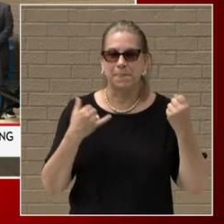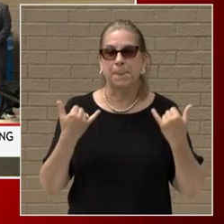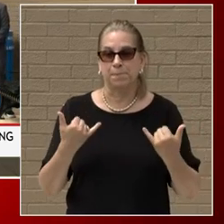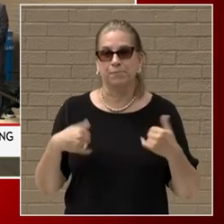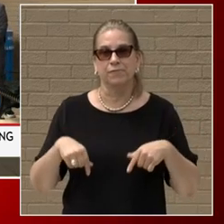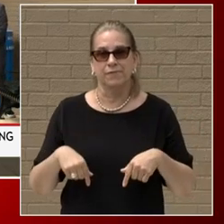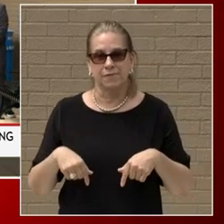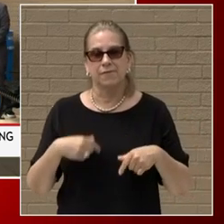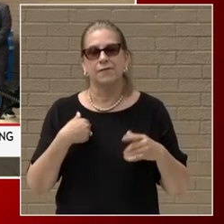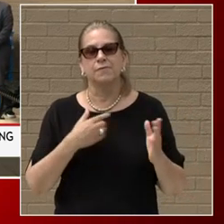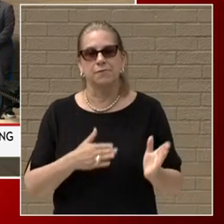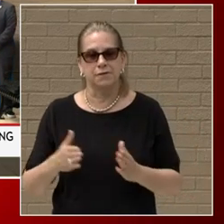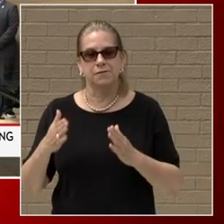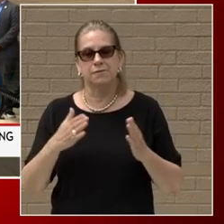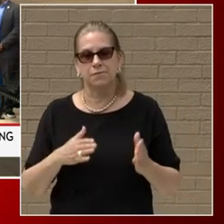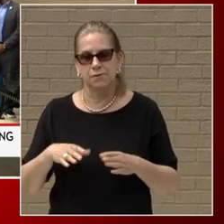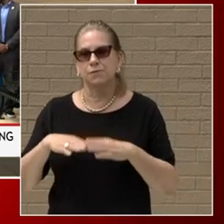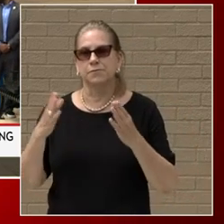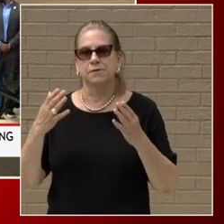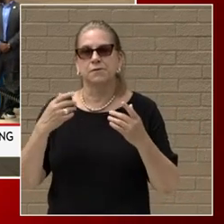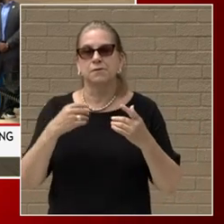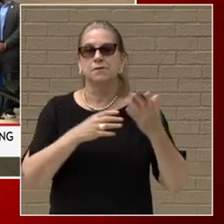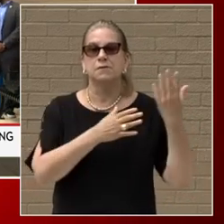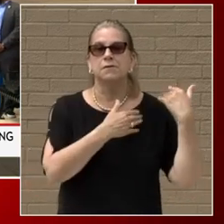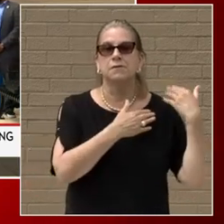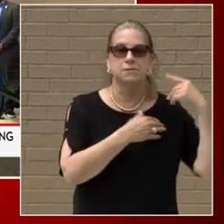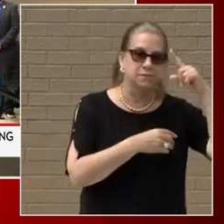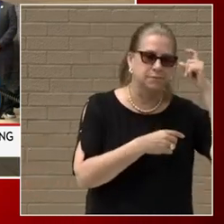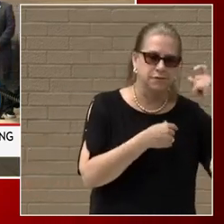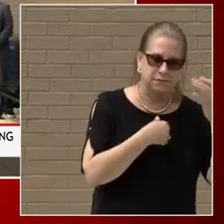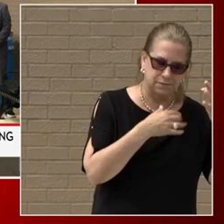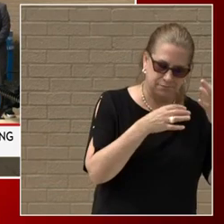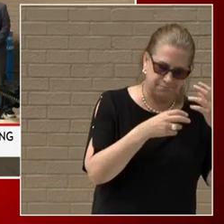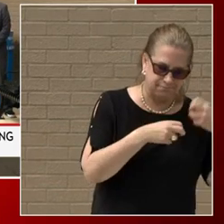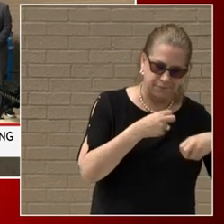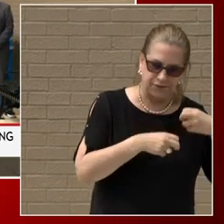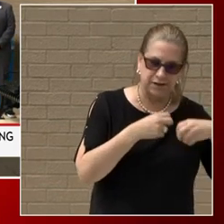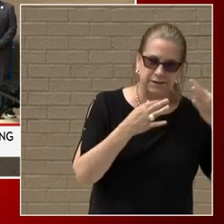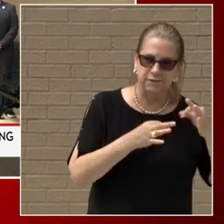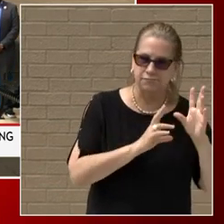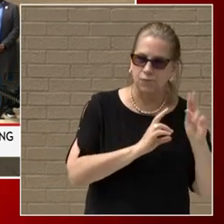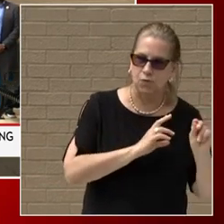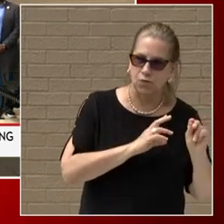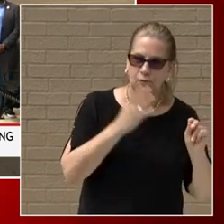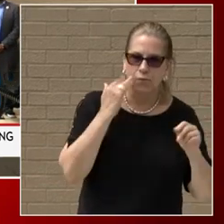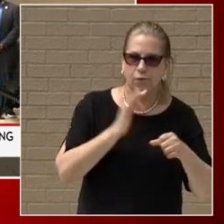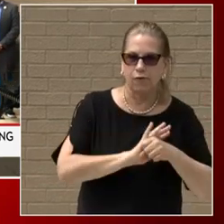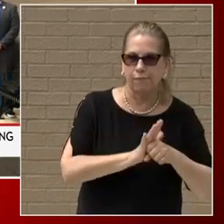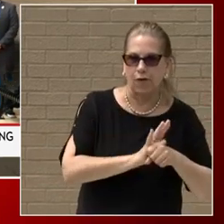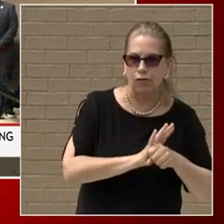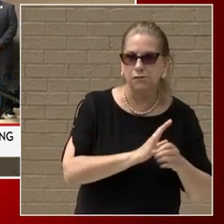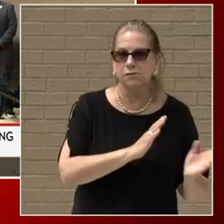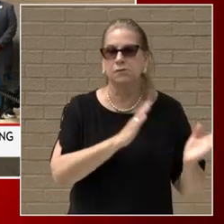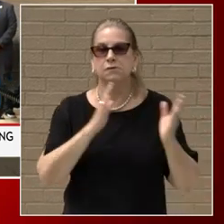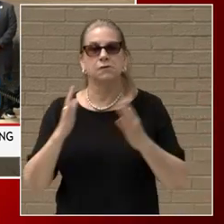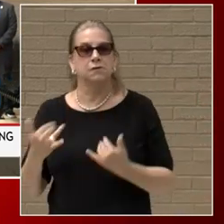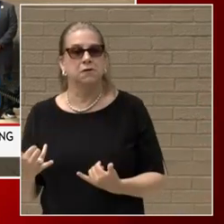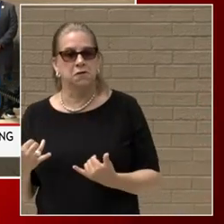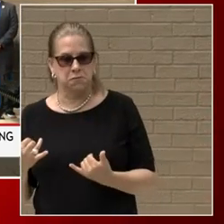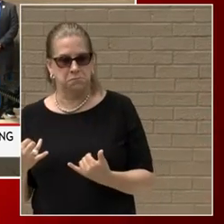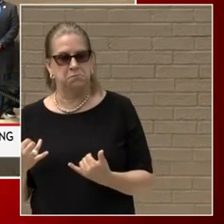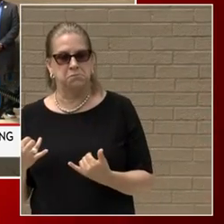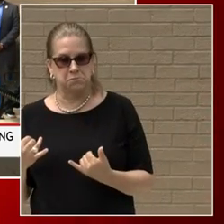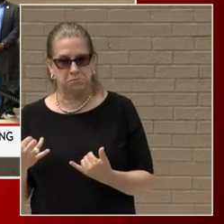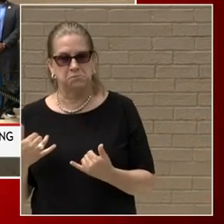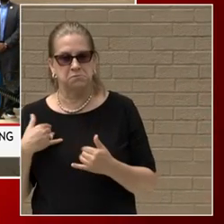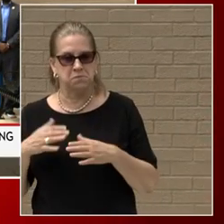We made the tough decision to make the sacrifice to crush the virus, and that's the position that we're in now.